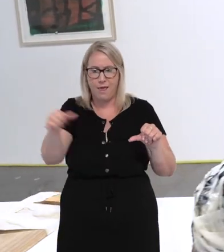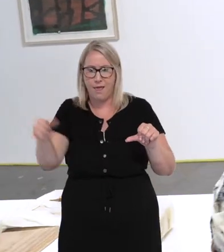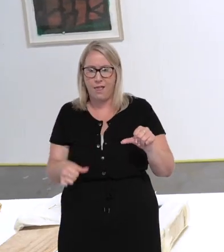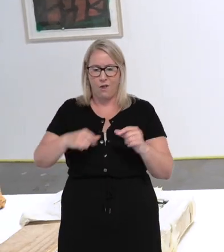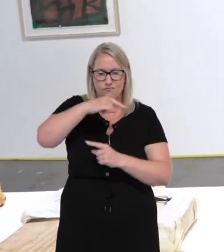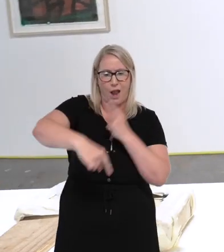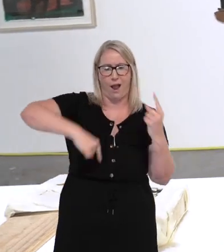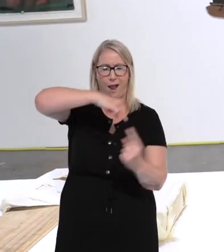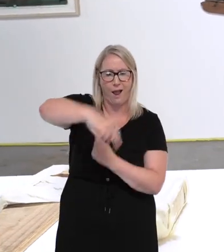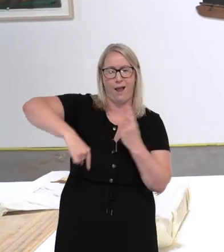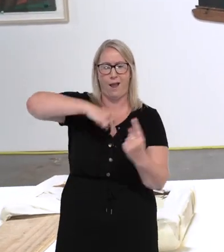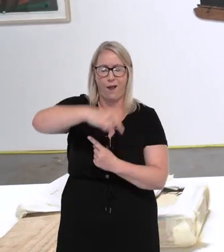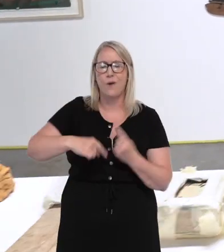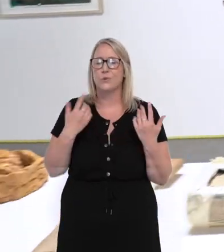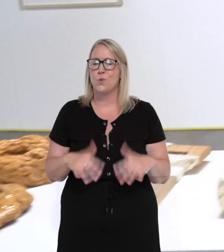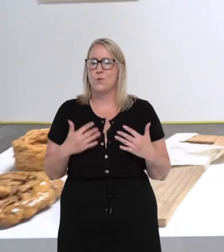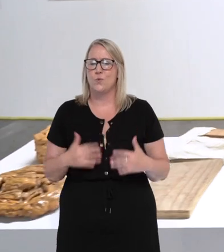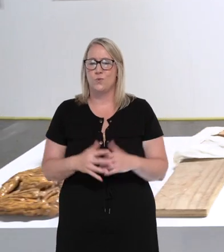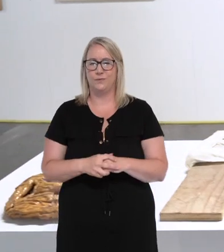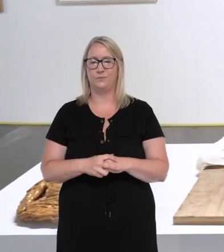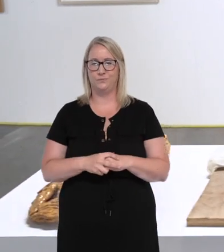winding it round.